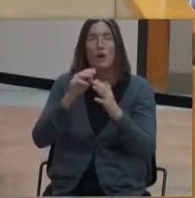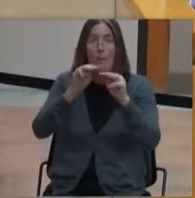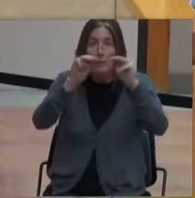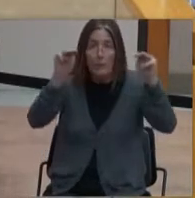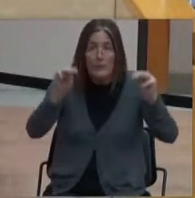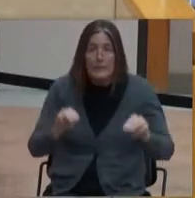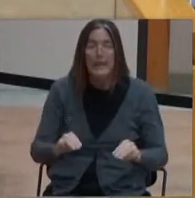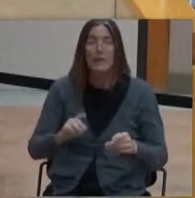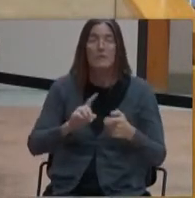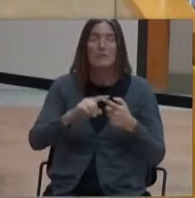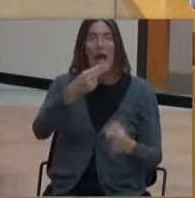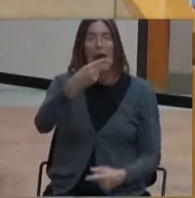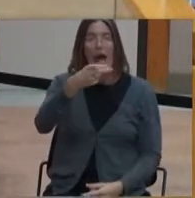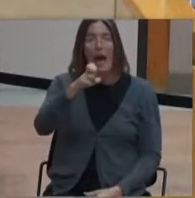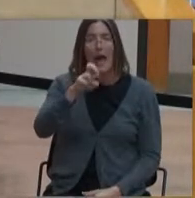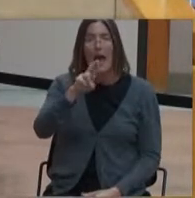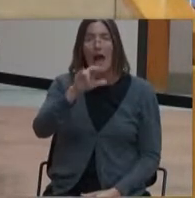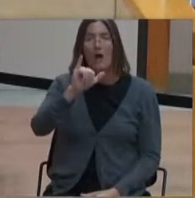But in October,